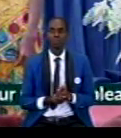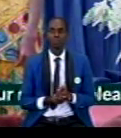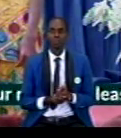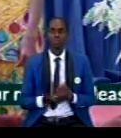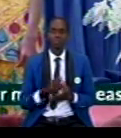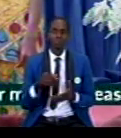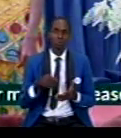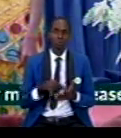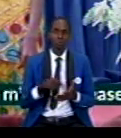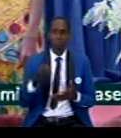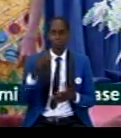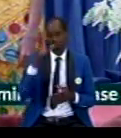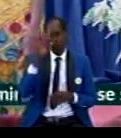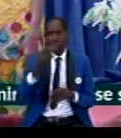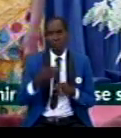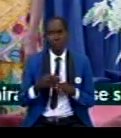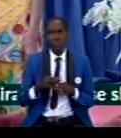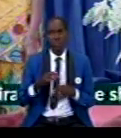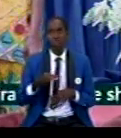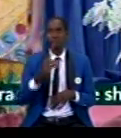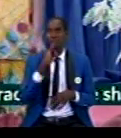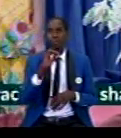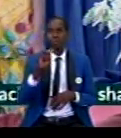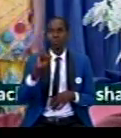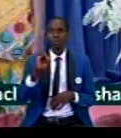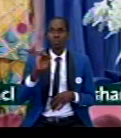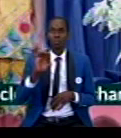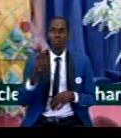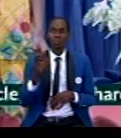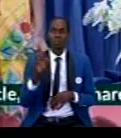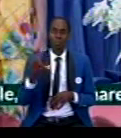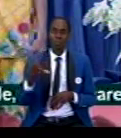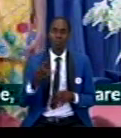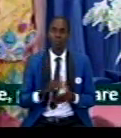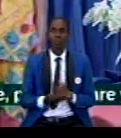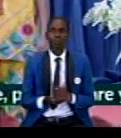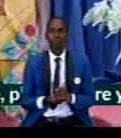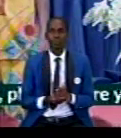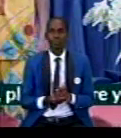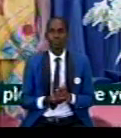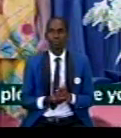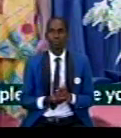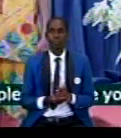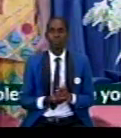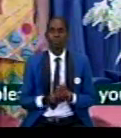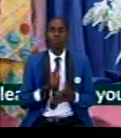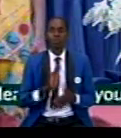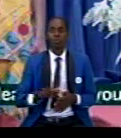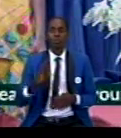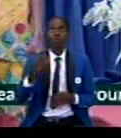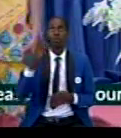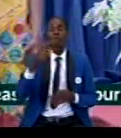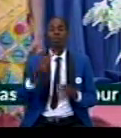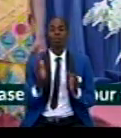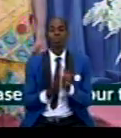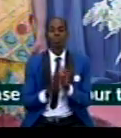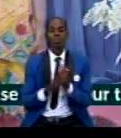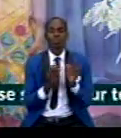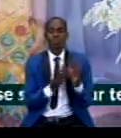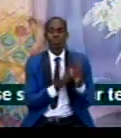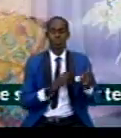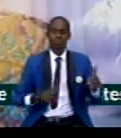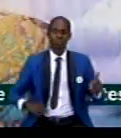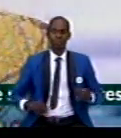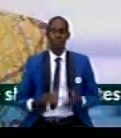interesting testimony. Children of God, praise the Lord. Praise Master